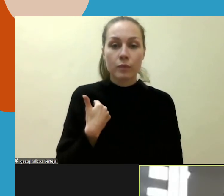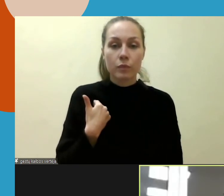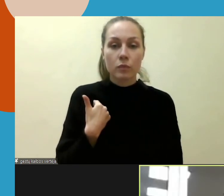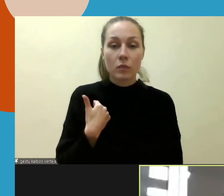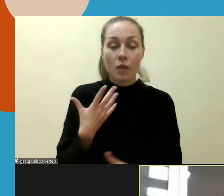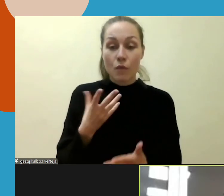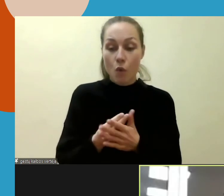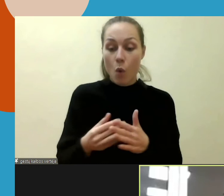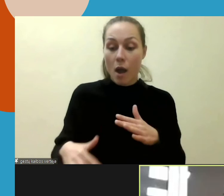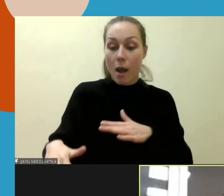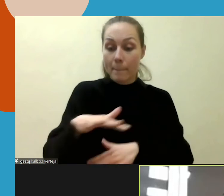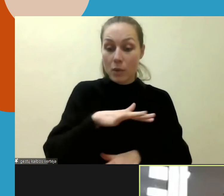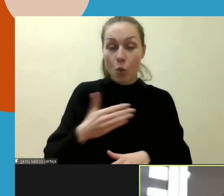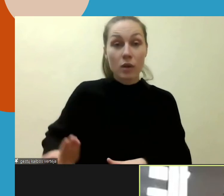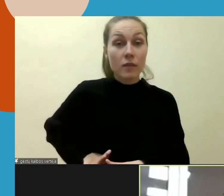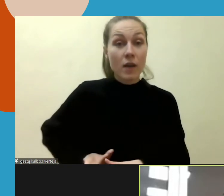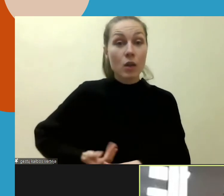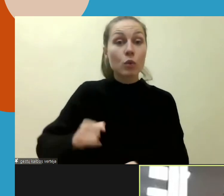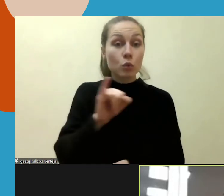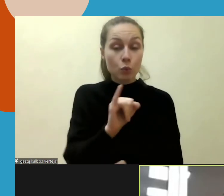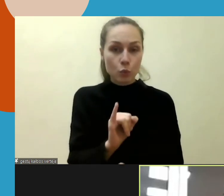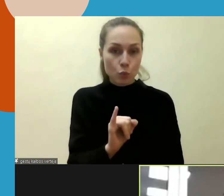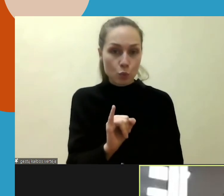Communities would be willing